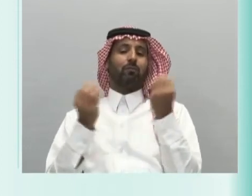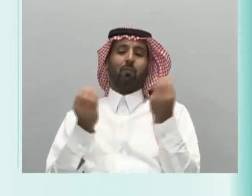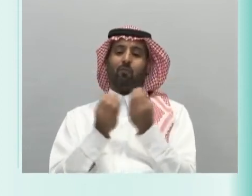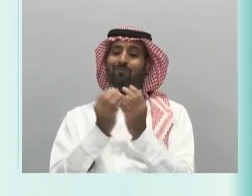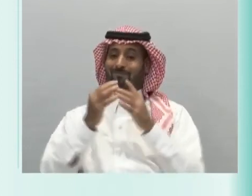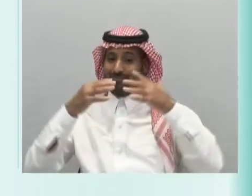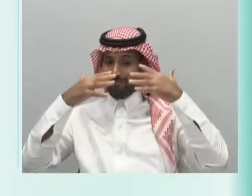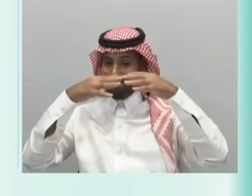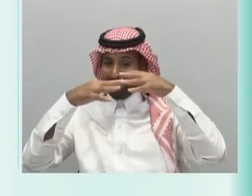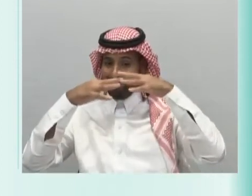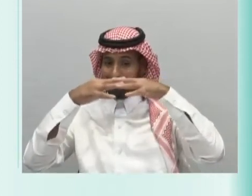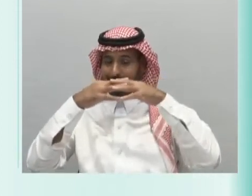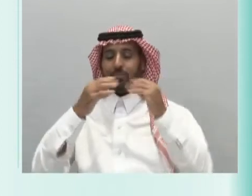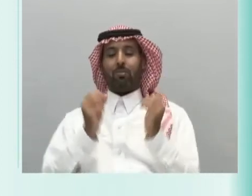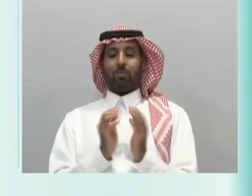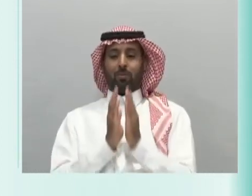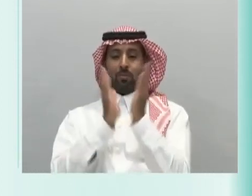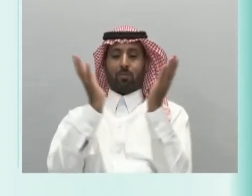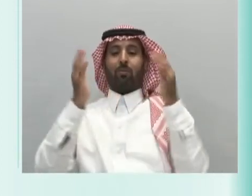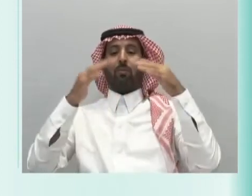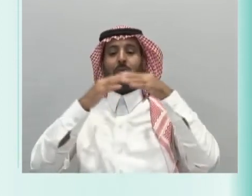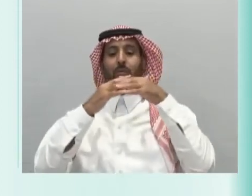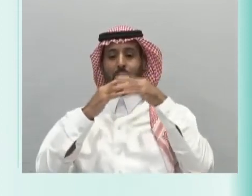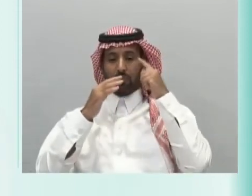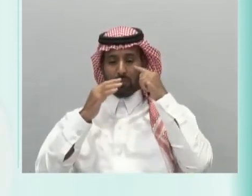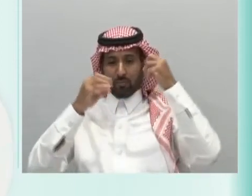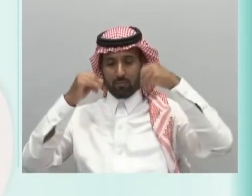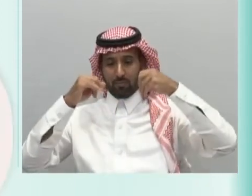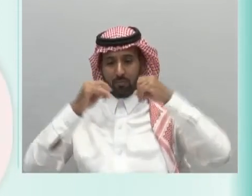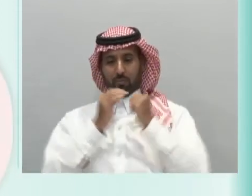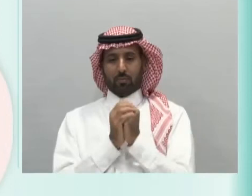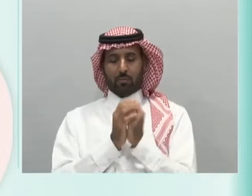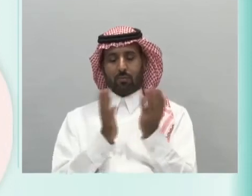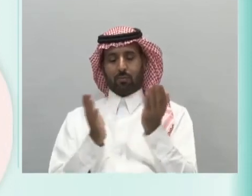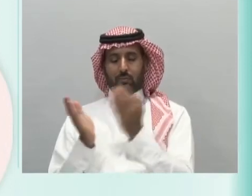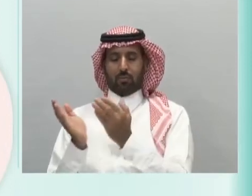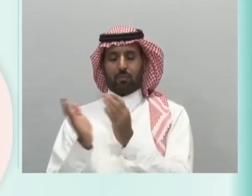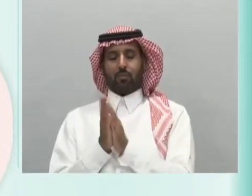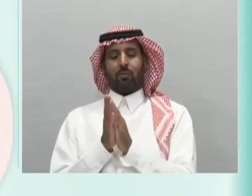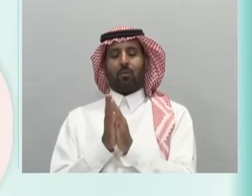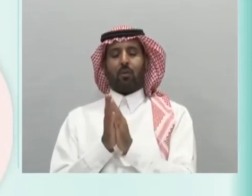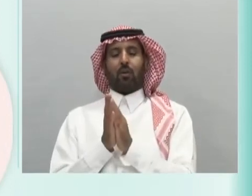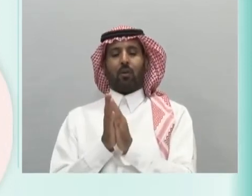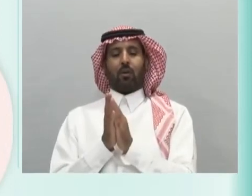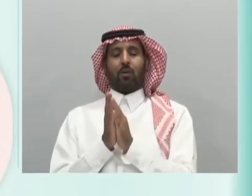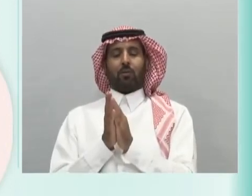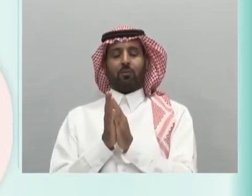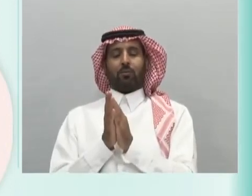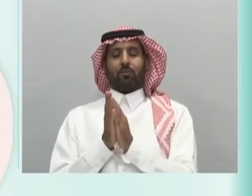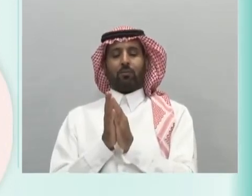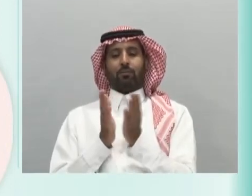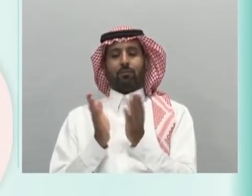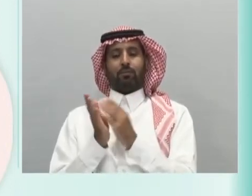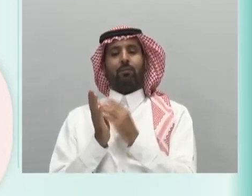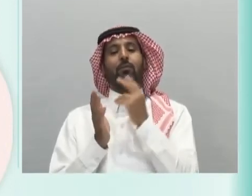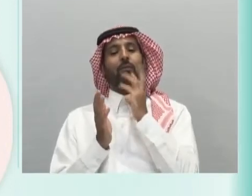call it canopy. Yes, we call it a canopy. Now, another